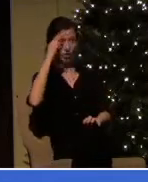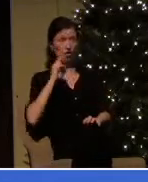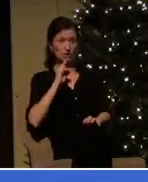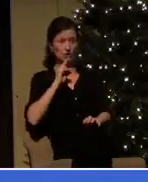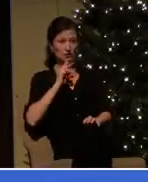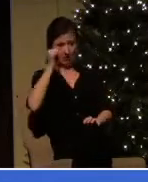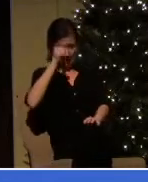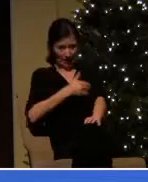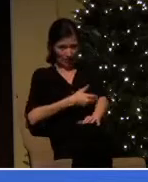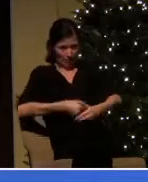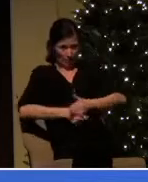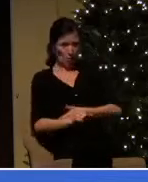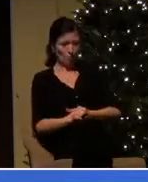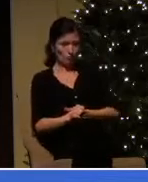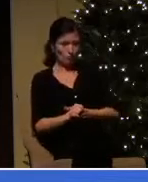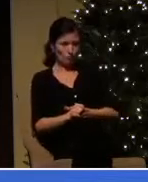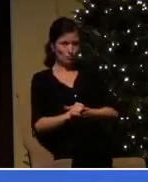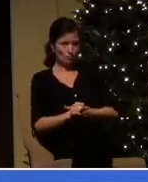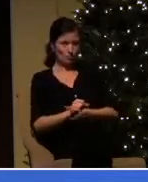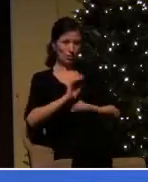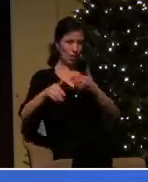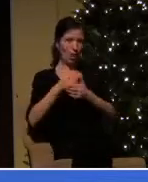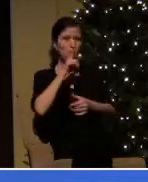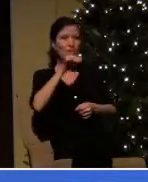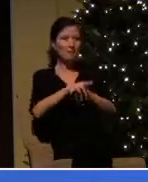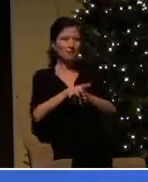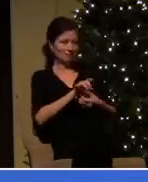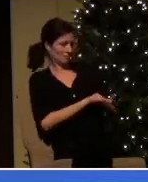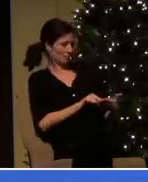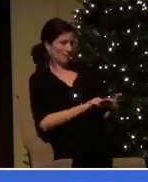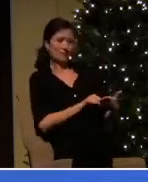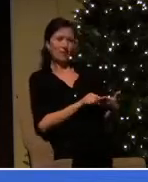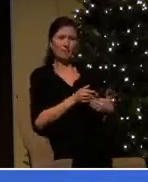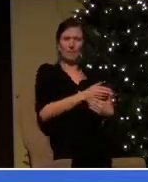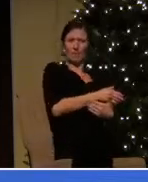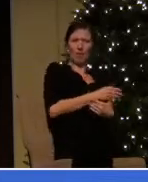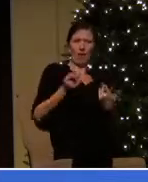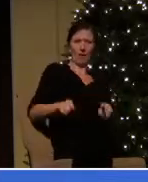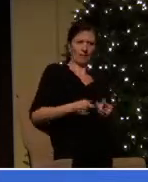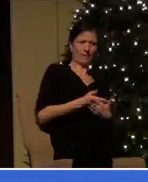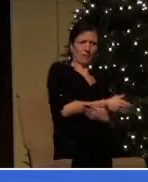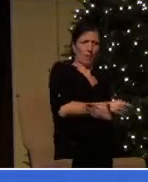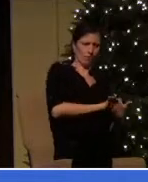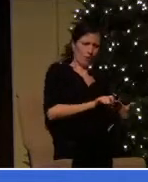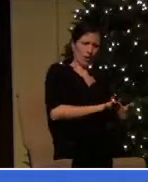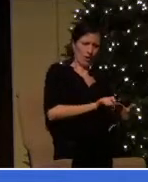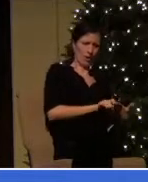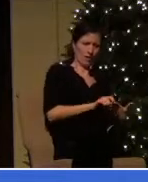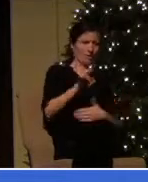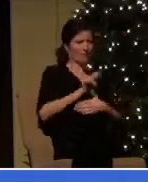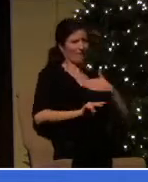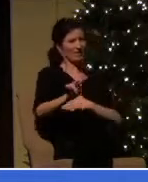son was born and all of the promises that were made in connection with that son were fulfilled